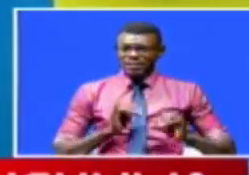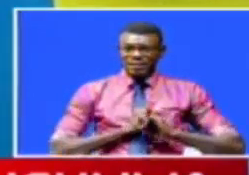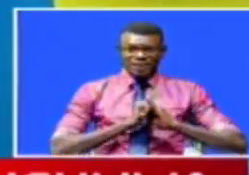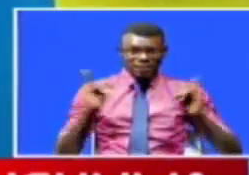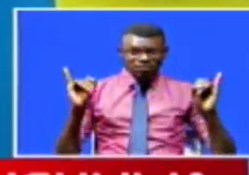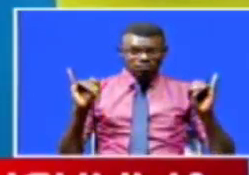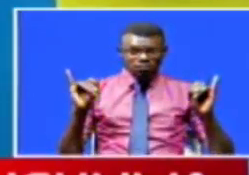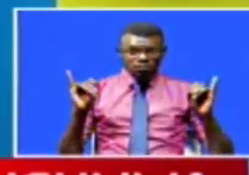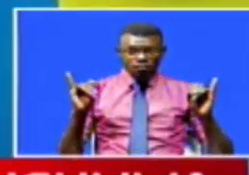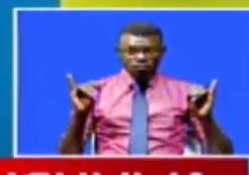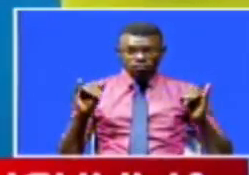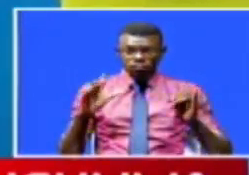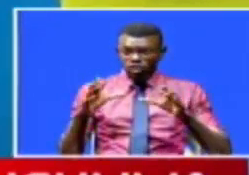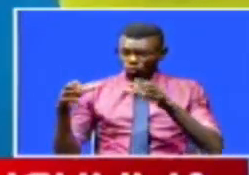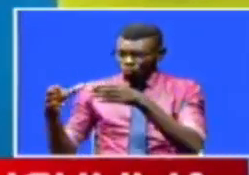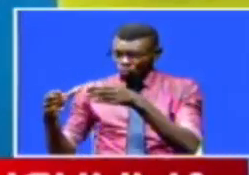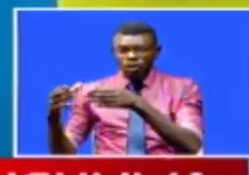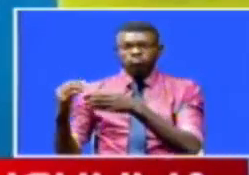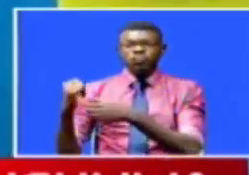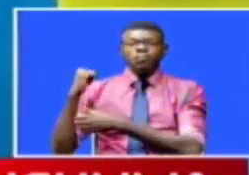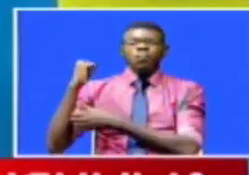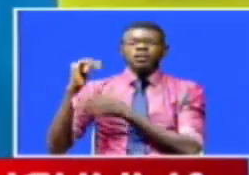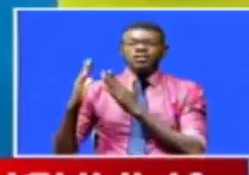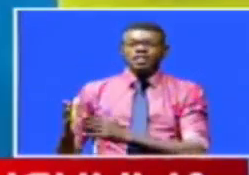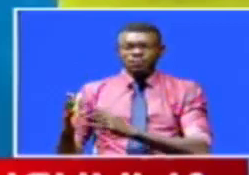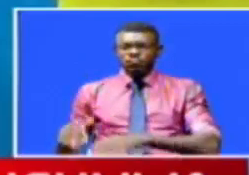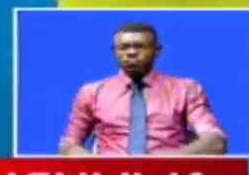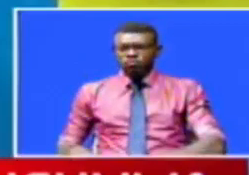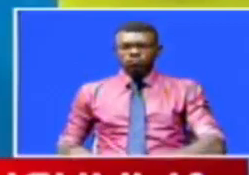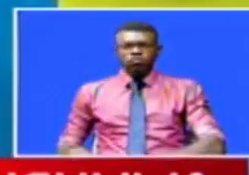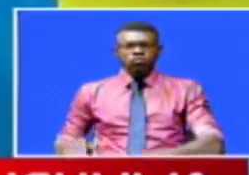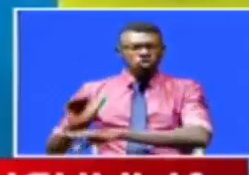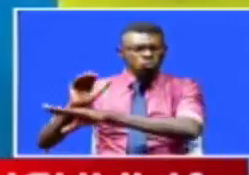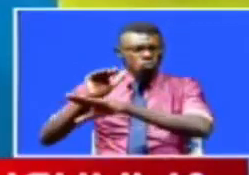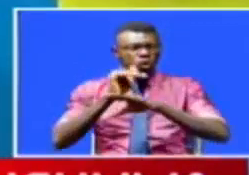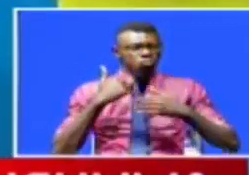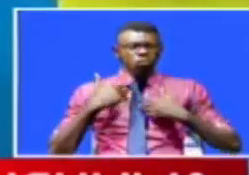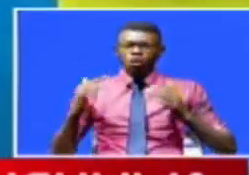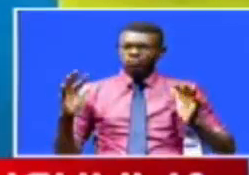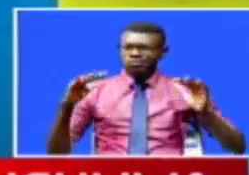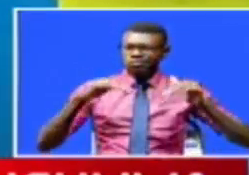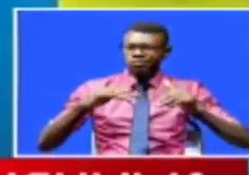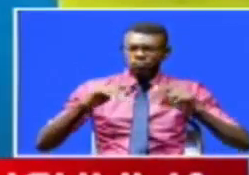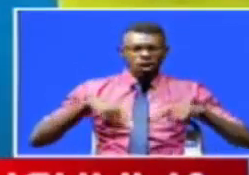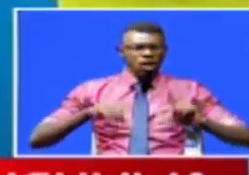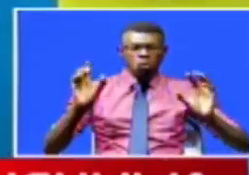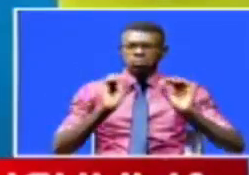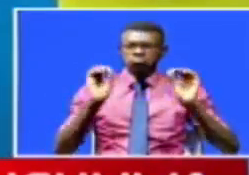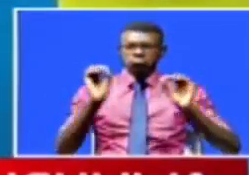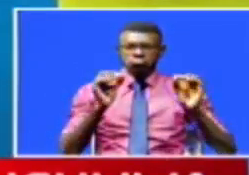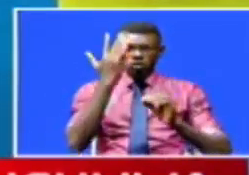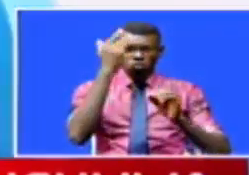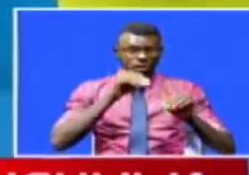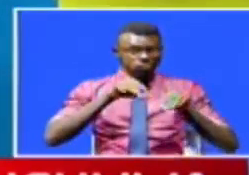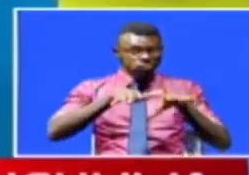political class in terms of not encouraging mass gatherings of people, because this will then promote a spread. And I'm sure that